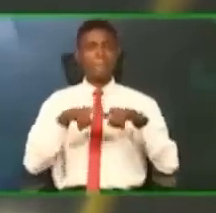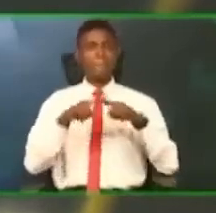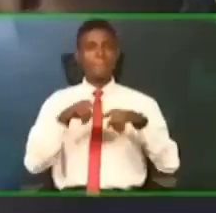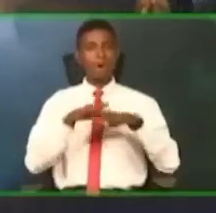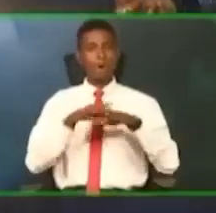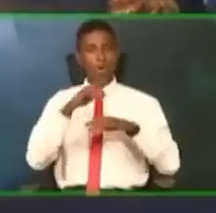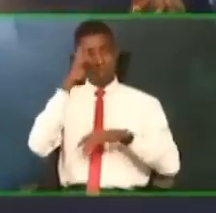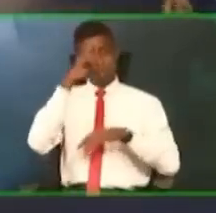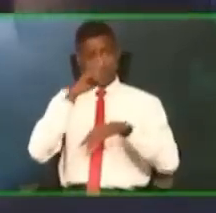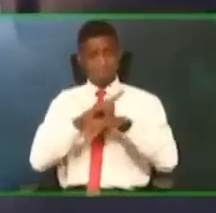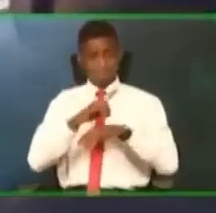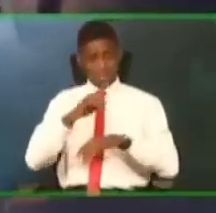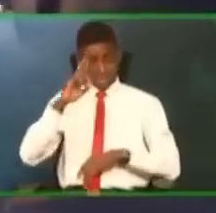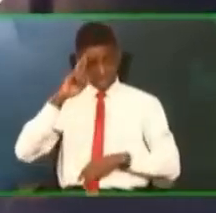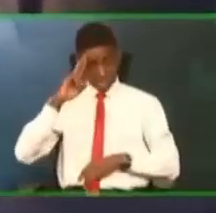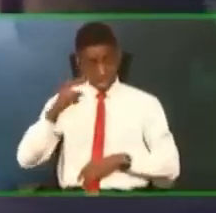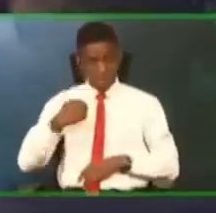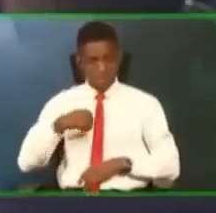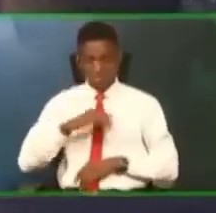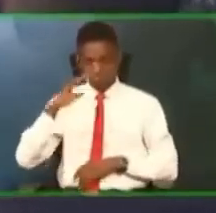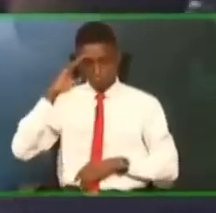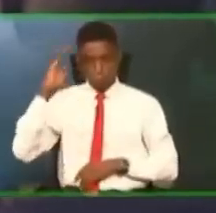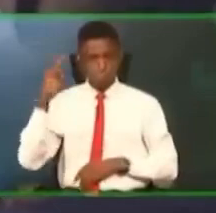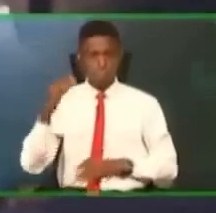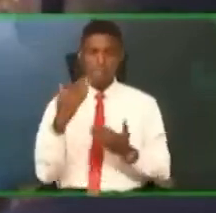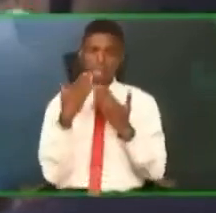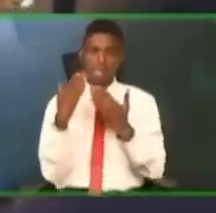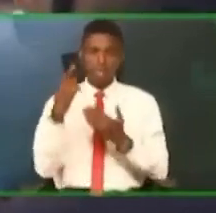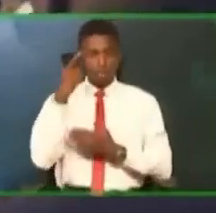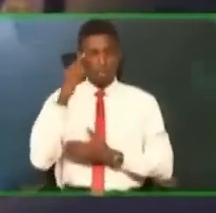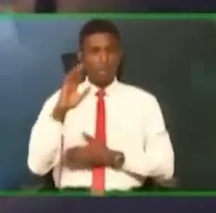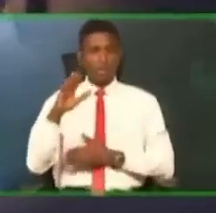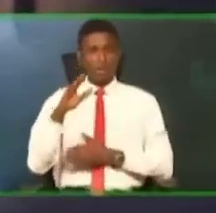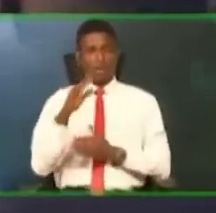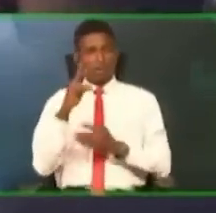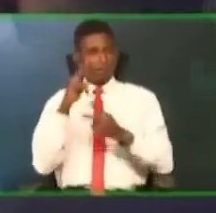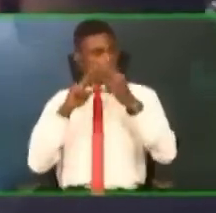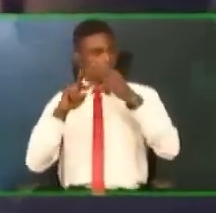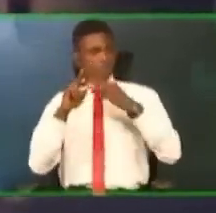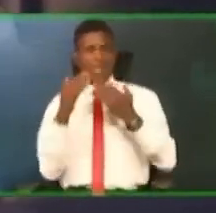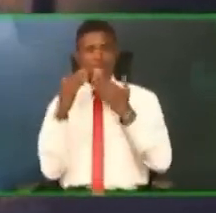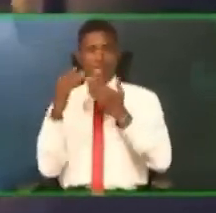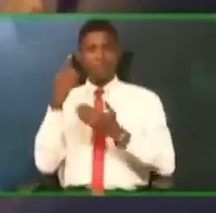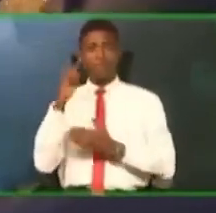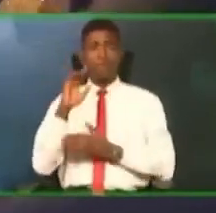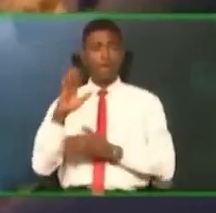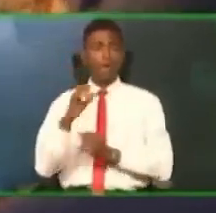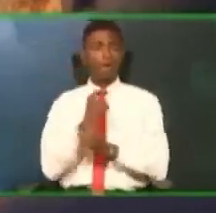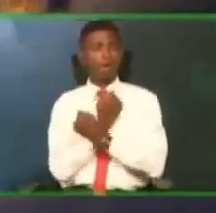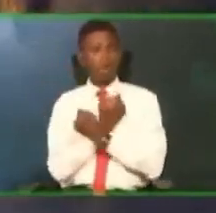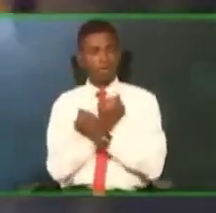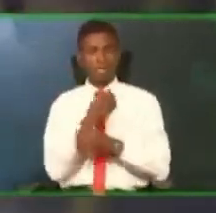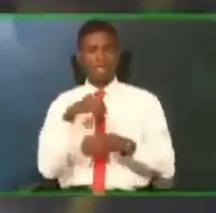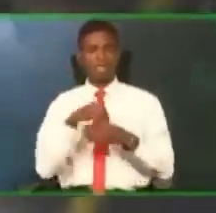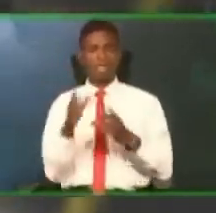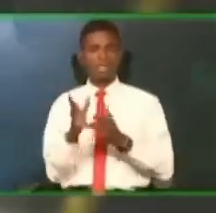Thank you for the vision. Thank you for your love and for your labor. In the name of Jesus Christ.